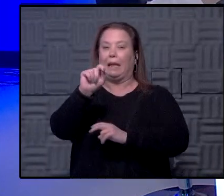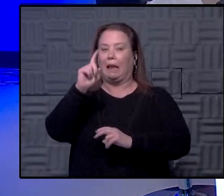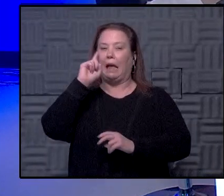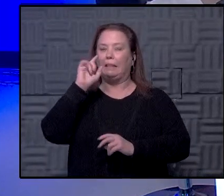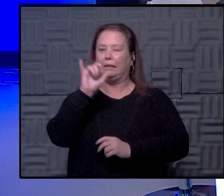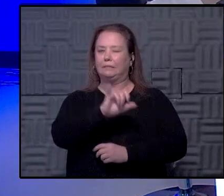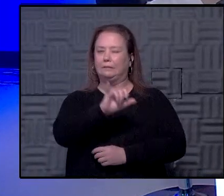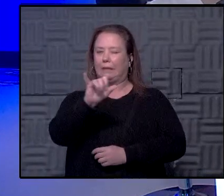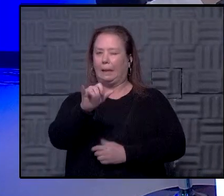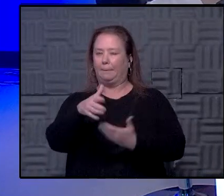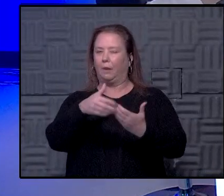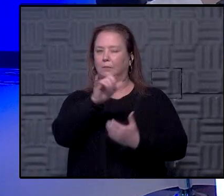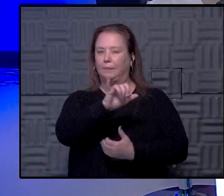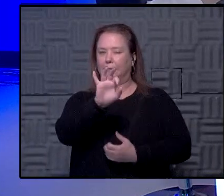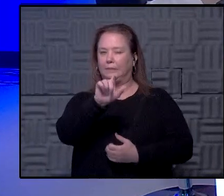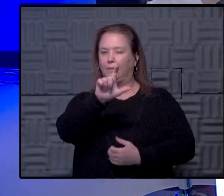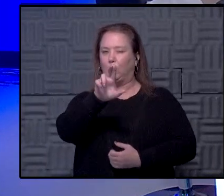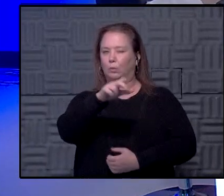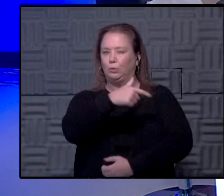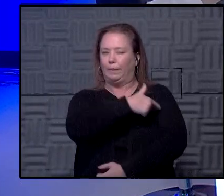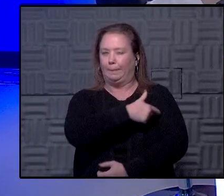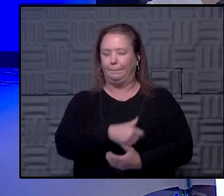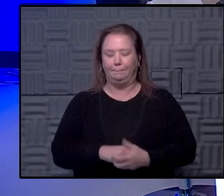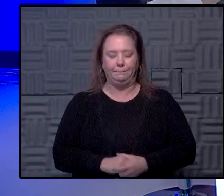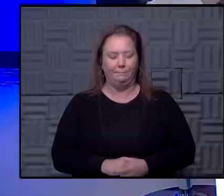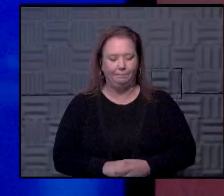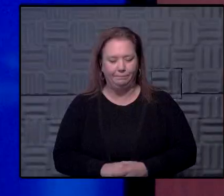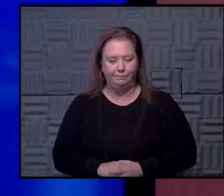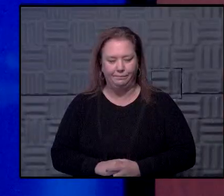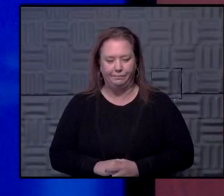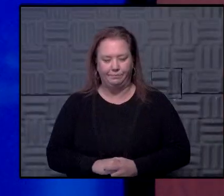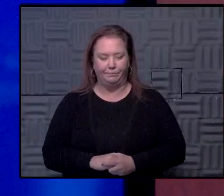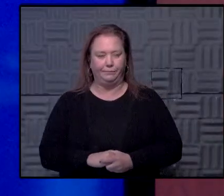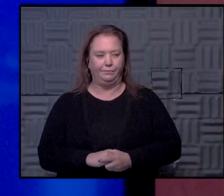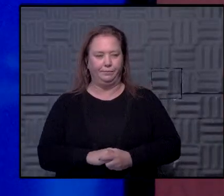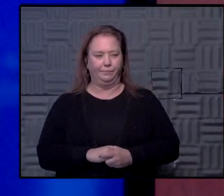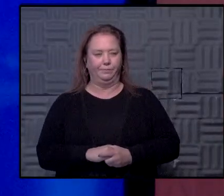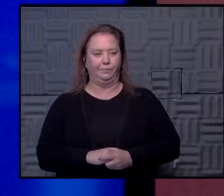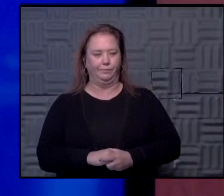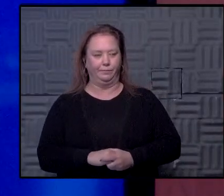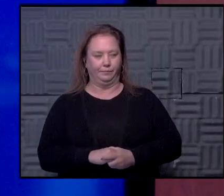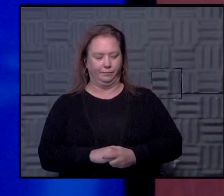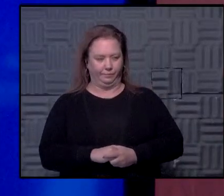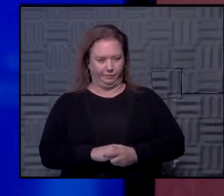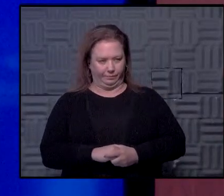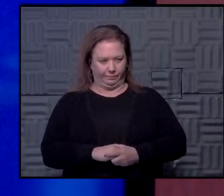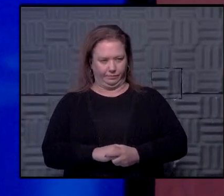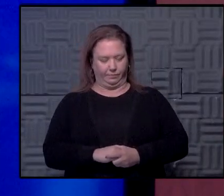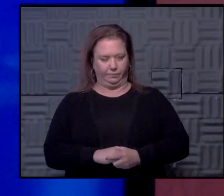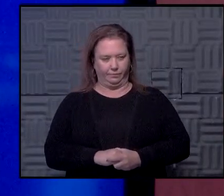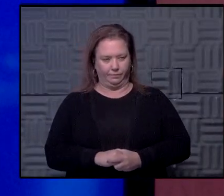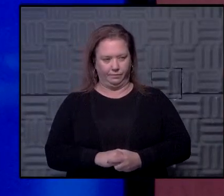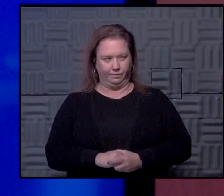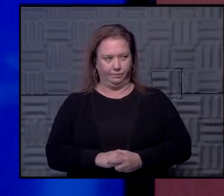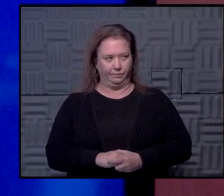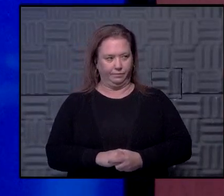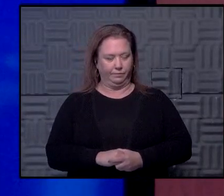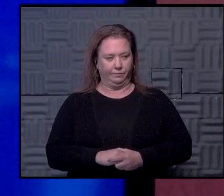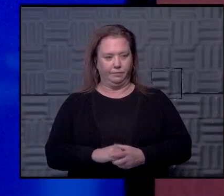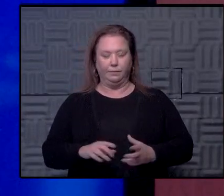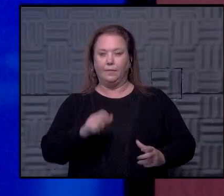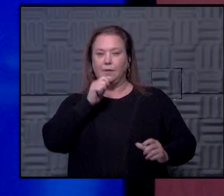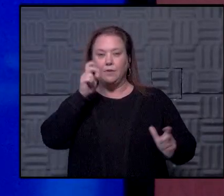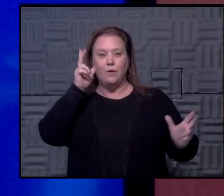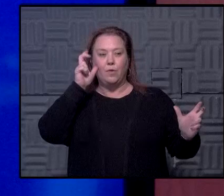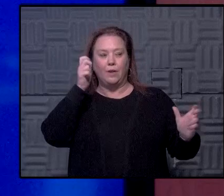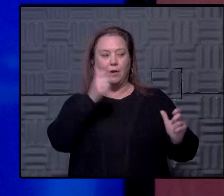like the influenza vaccination. Vaccine, So, other questions? All right, not